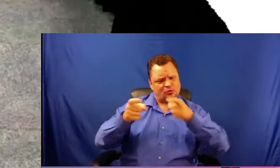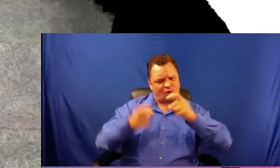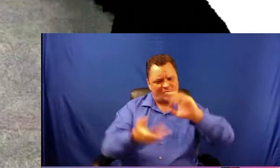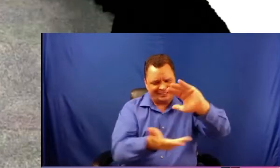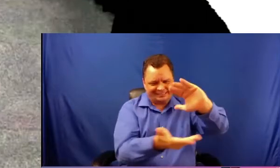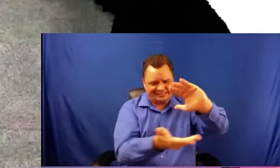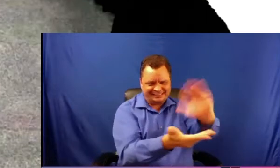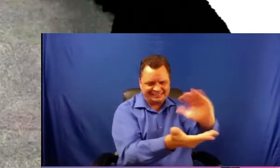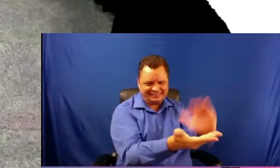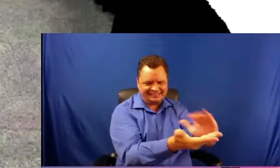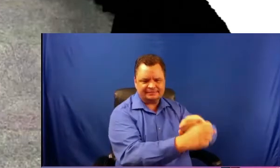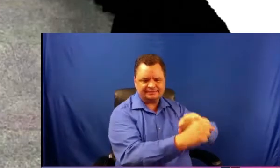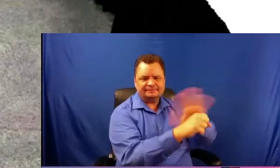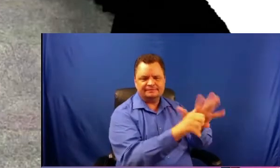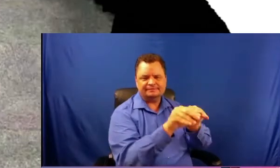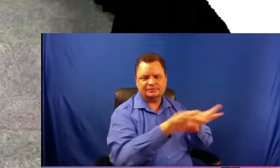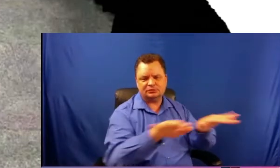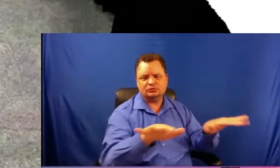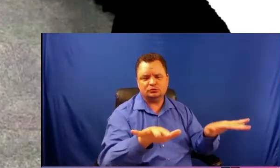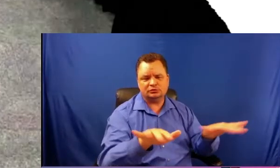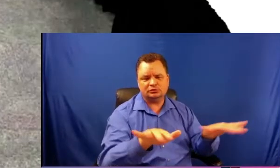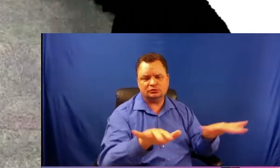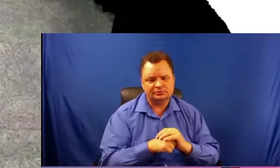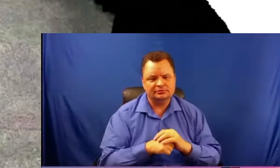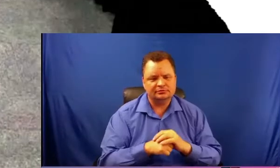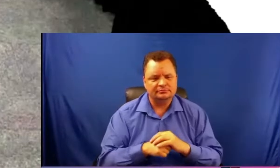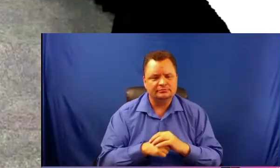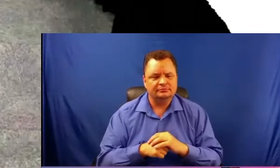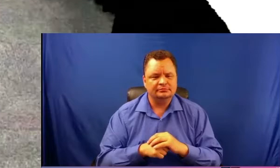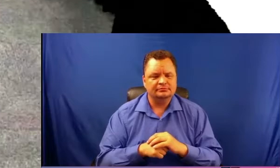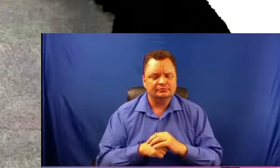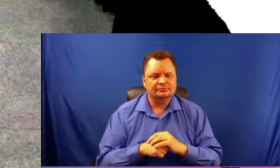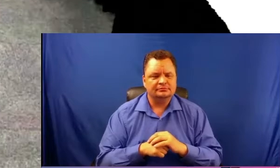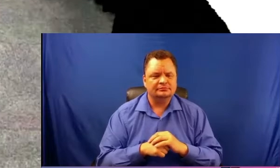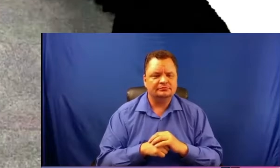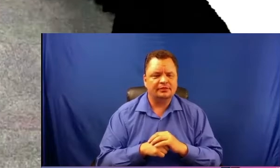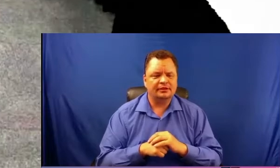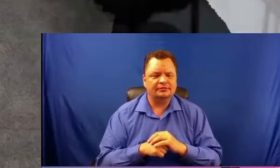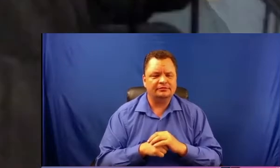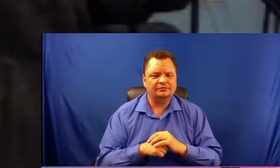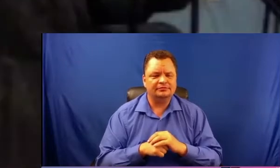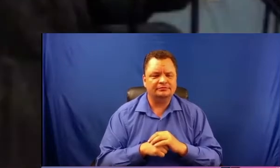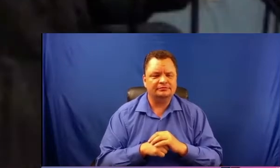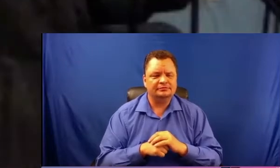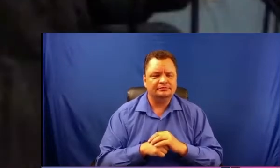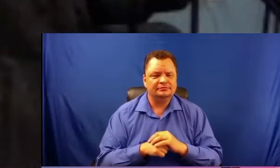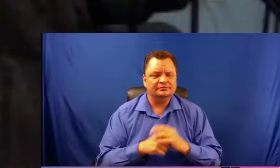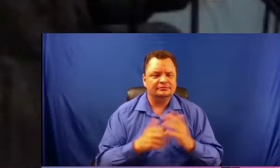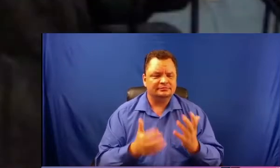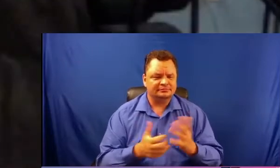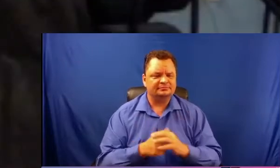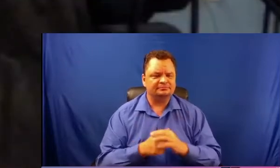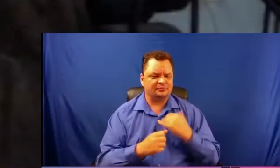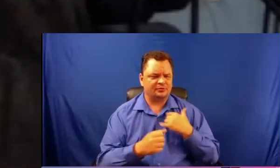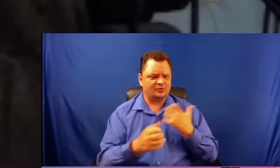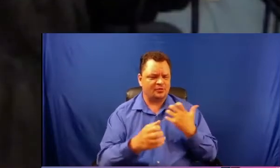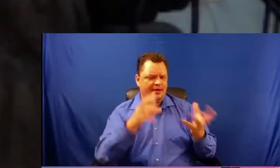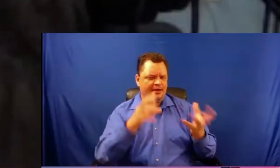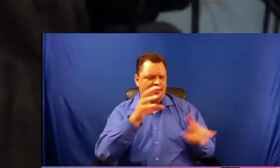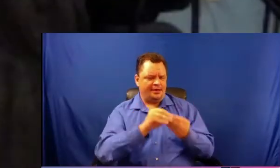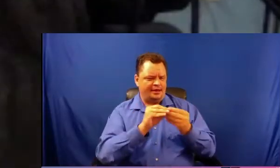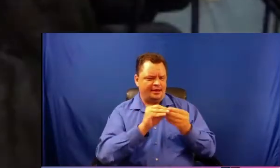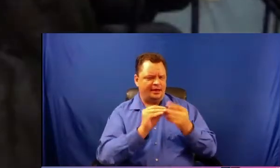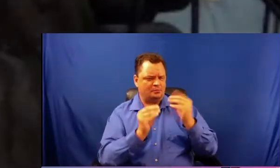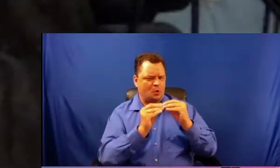I'll just say, and I'll touch base about this a little bit later in my director's report, but March